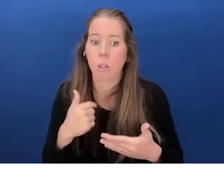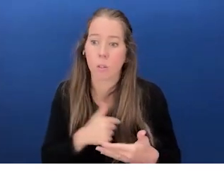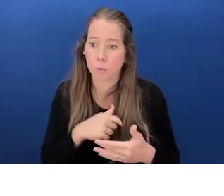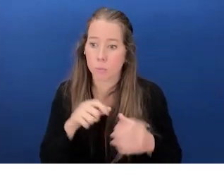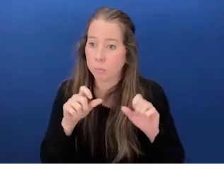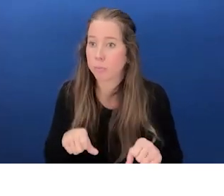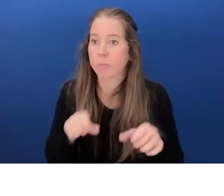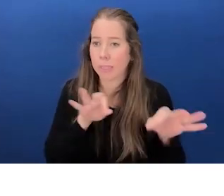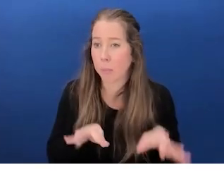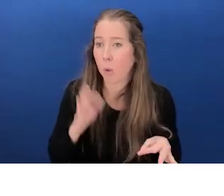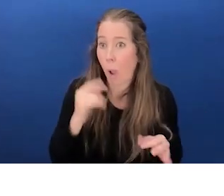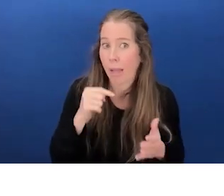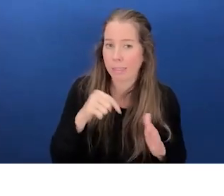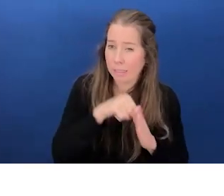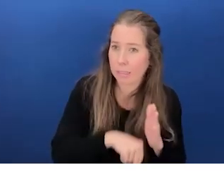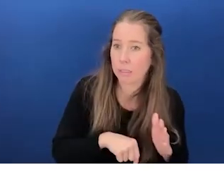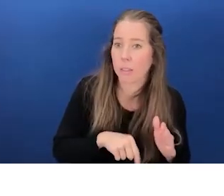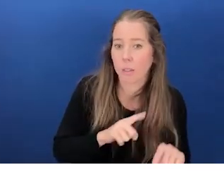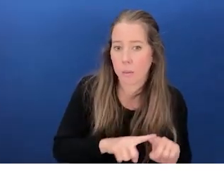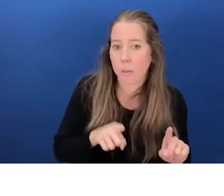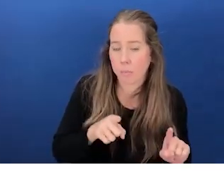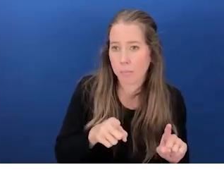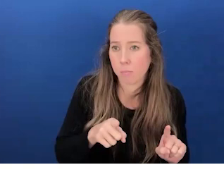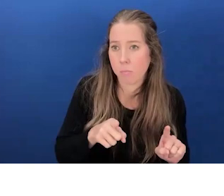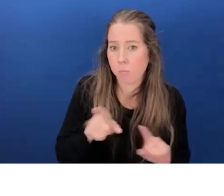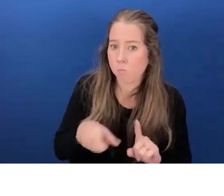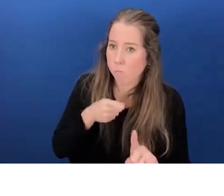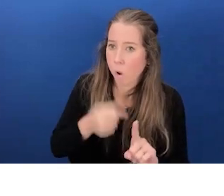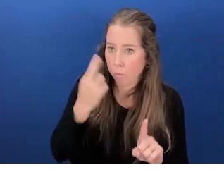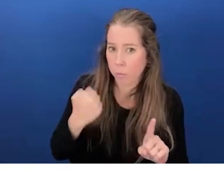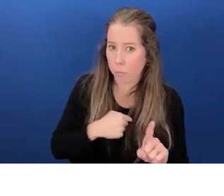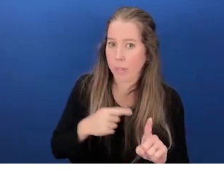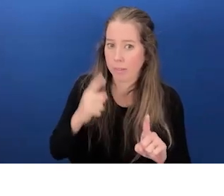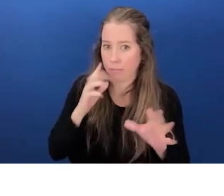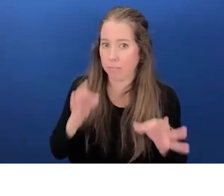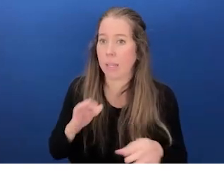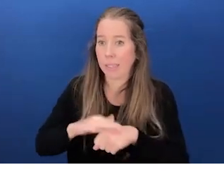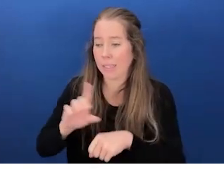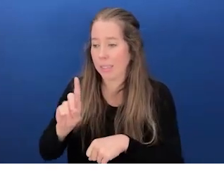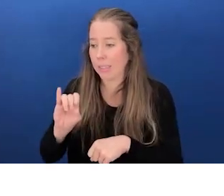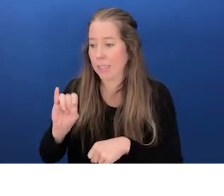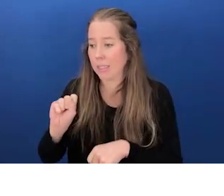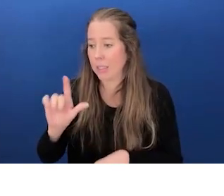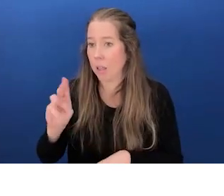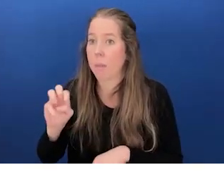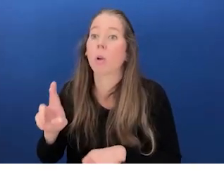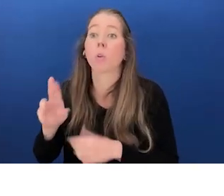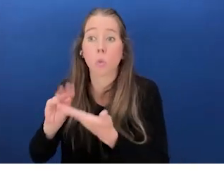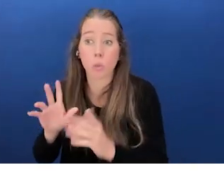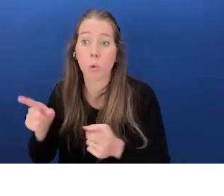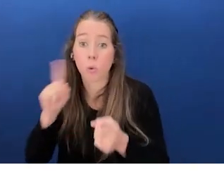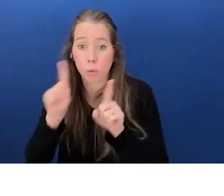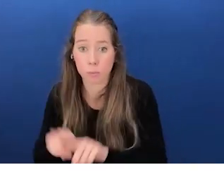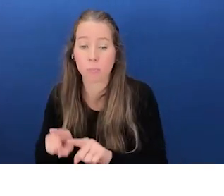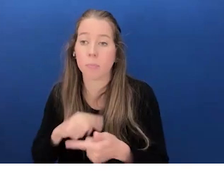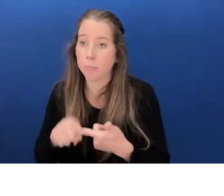There's reasons why we had to do it this way. But the student then would then agree, and they would also at this point be prompted to